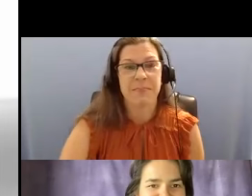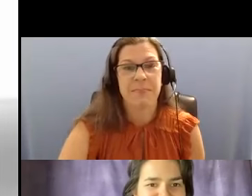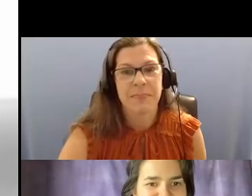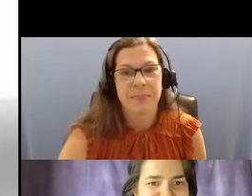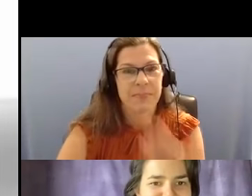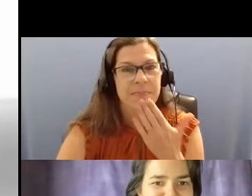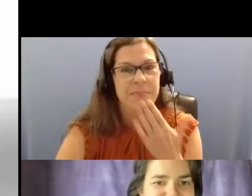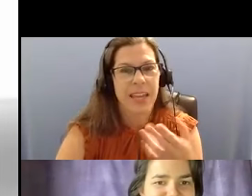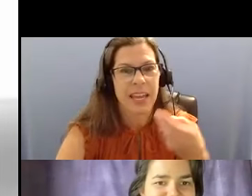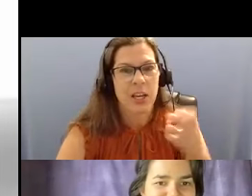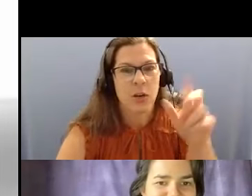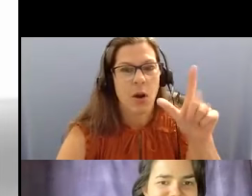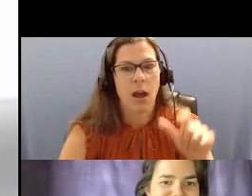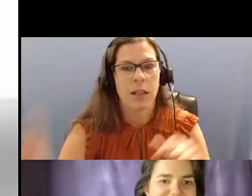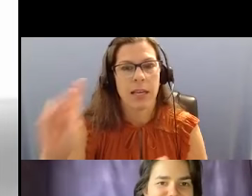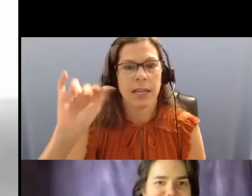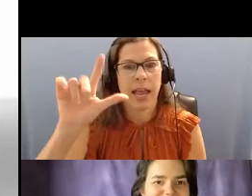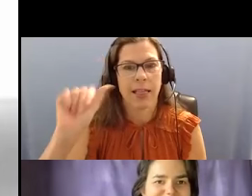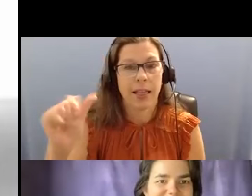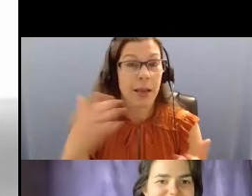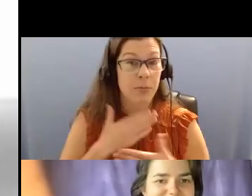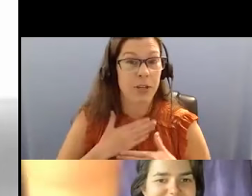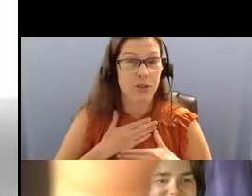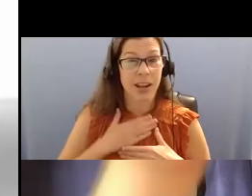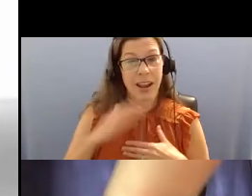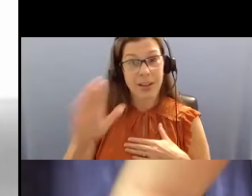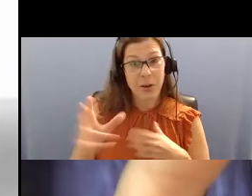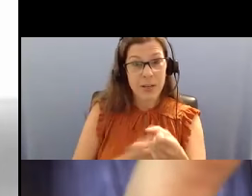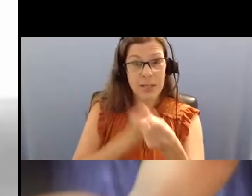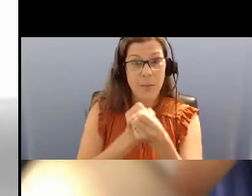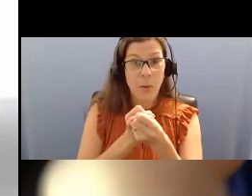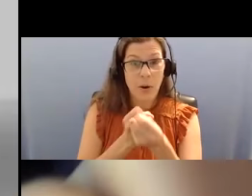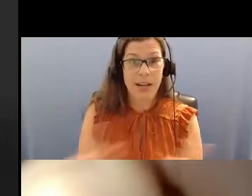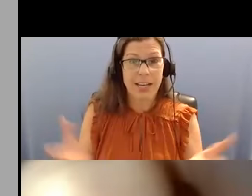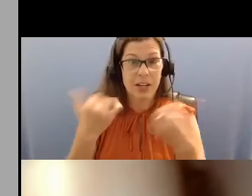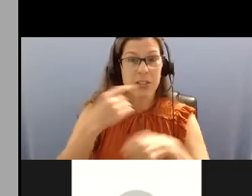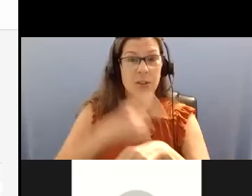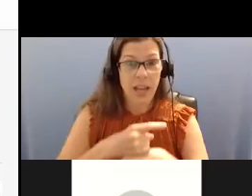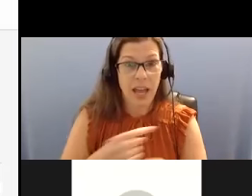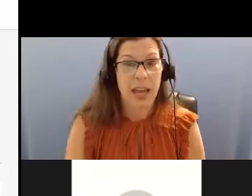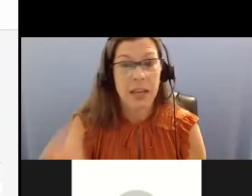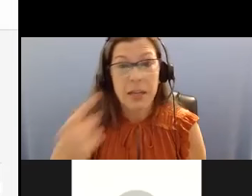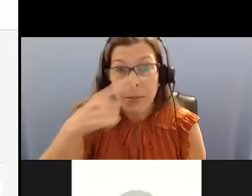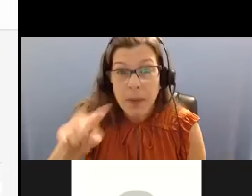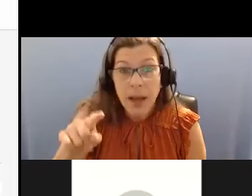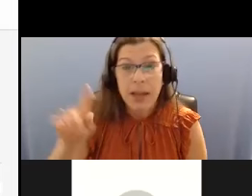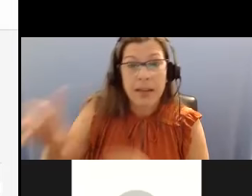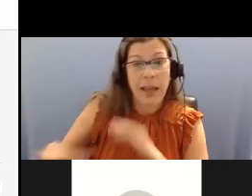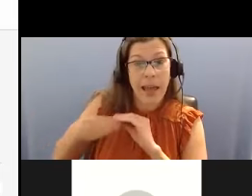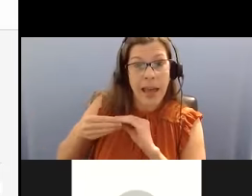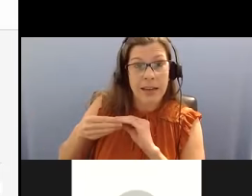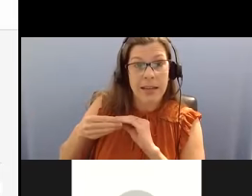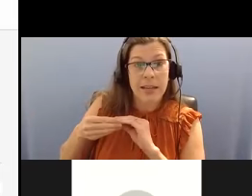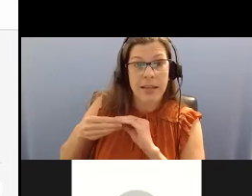Thank you, Holly and Kayla. I appreciate your support and being here today. Would you mind adding those